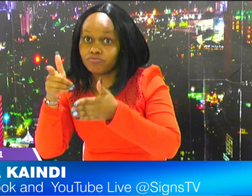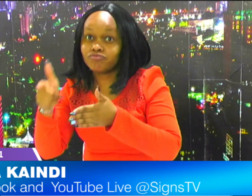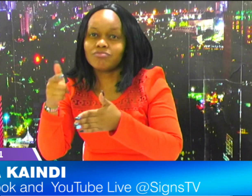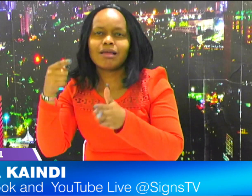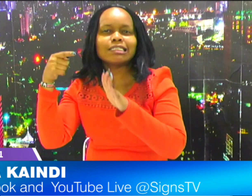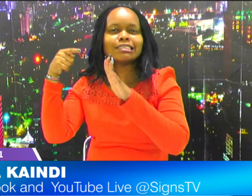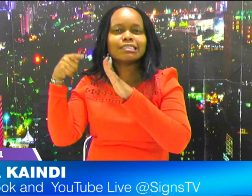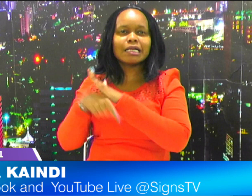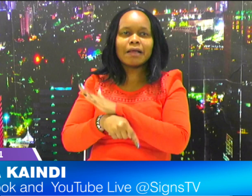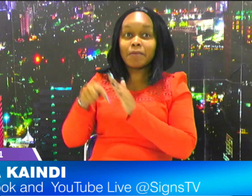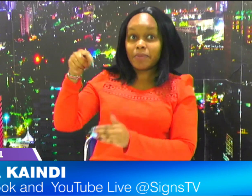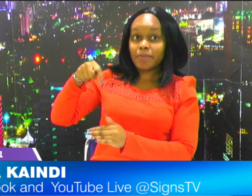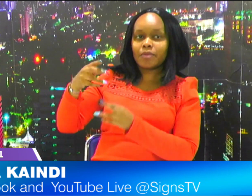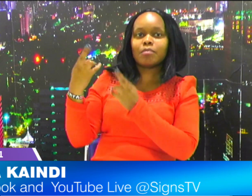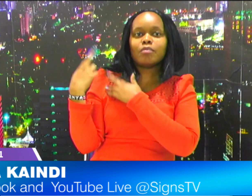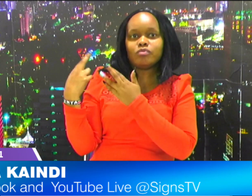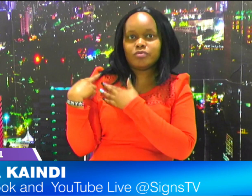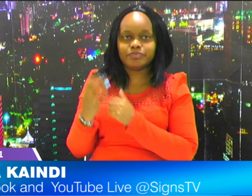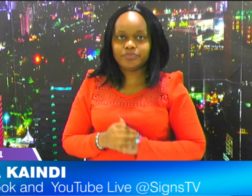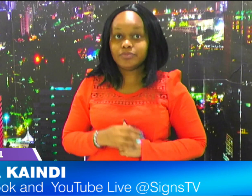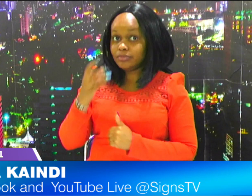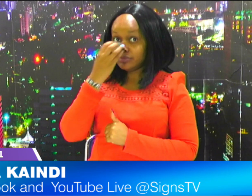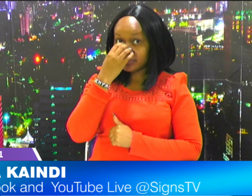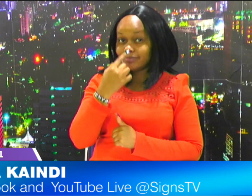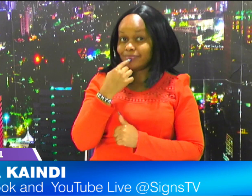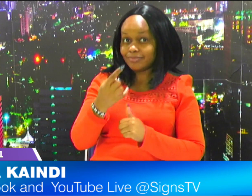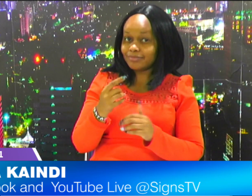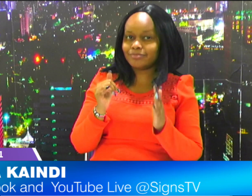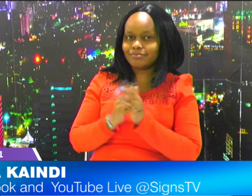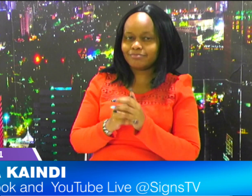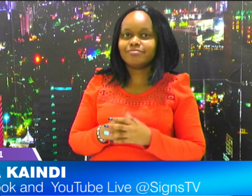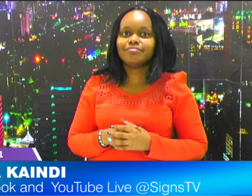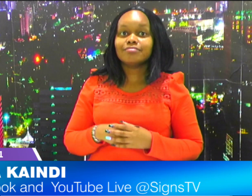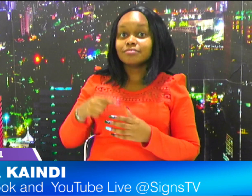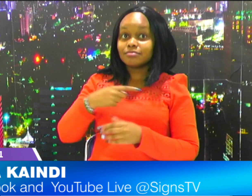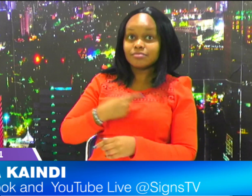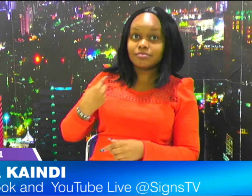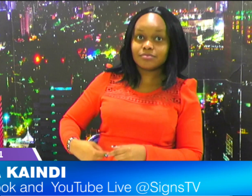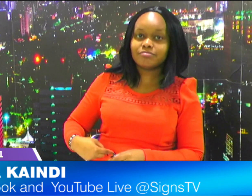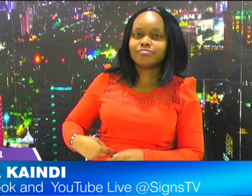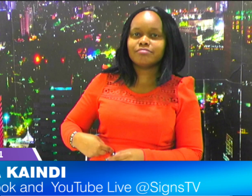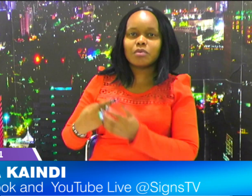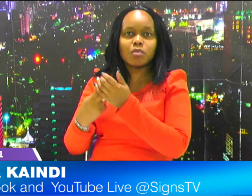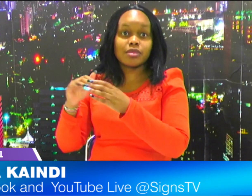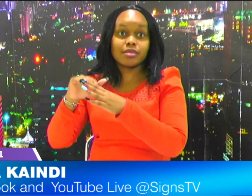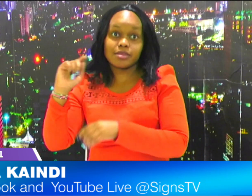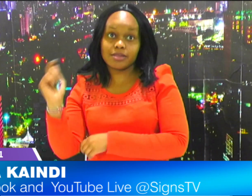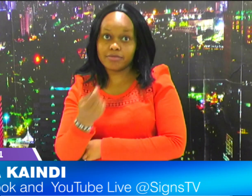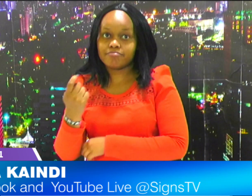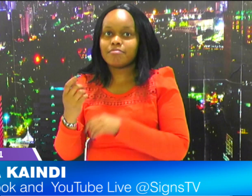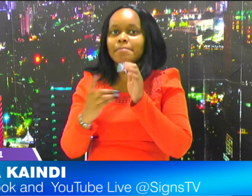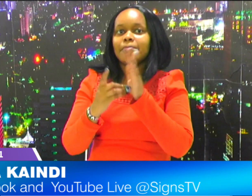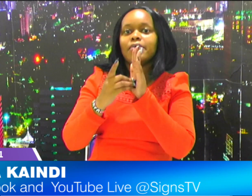and that he is committed to deepening this relationship. He said that China is a